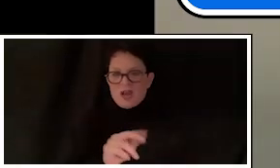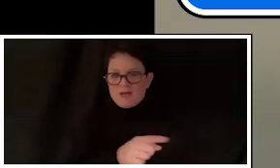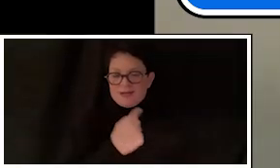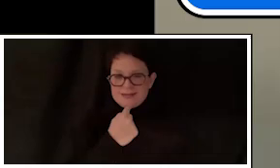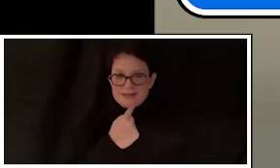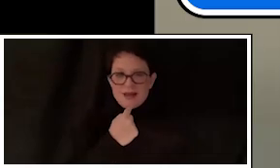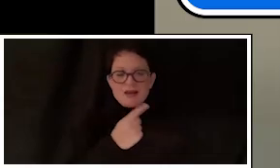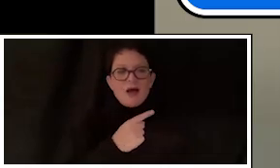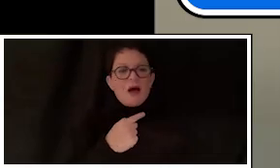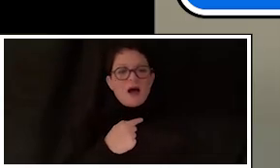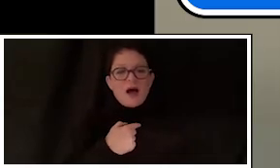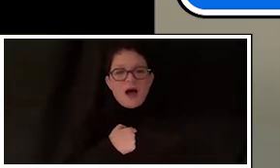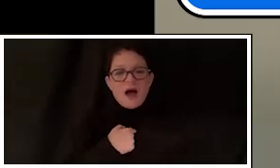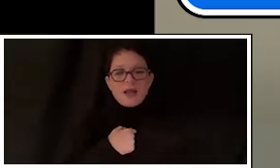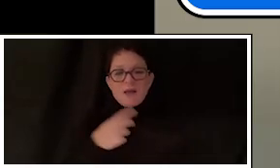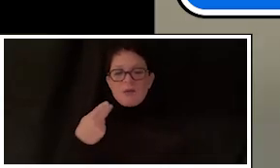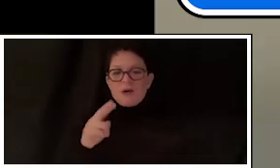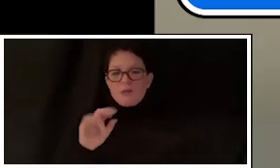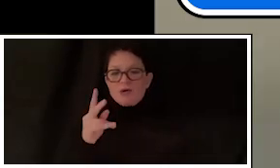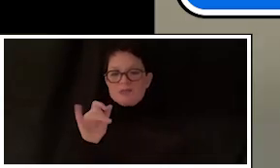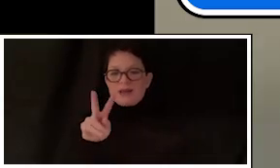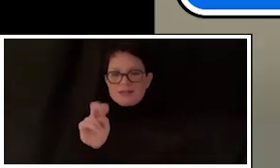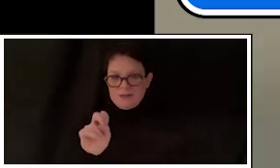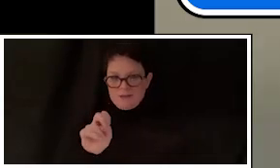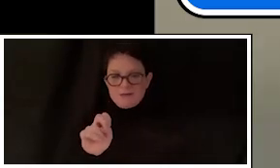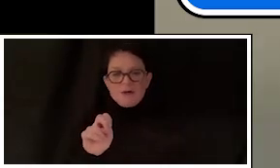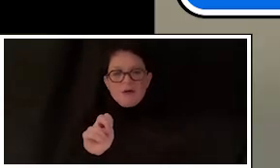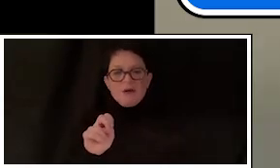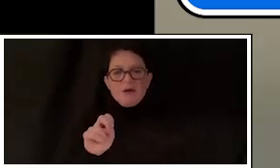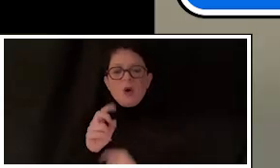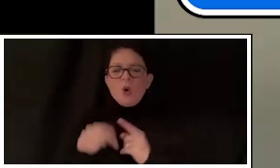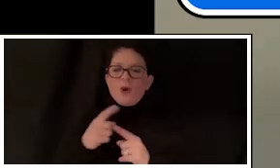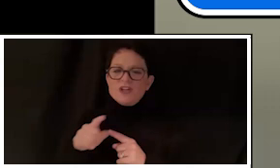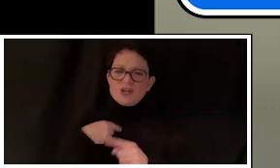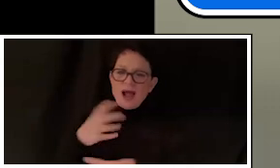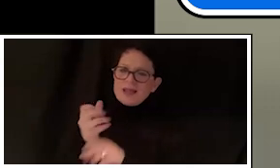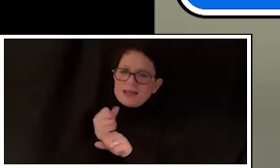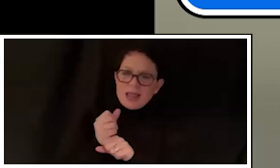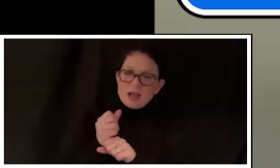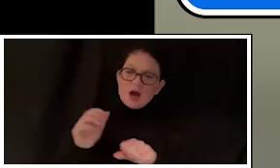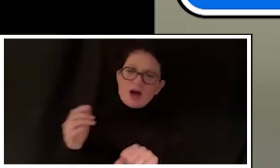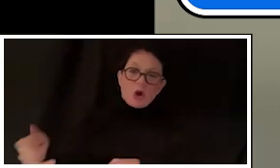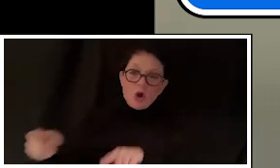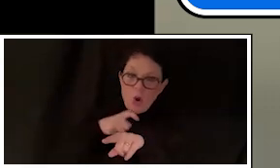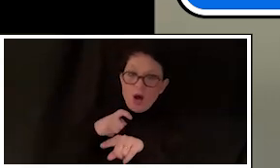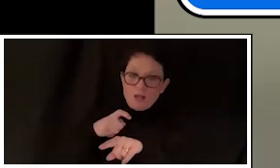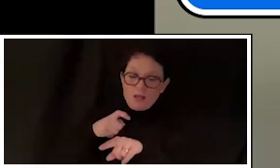am through Perspectives. So I was wondering when I should be receiving a phone